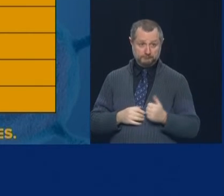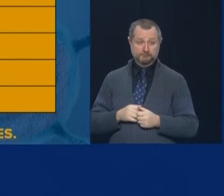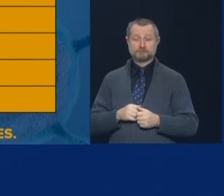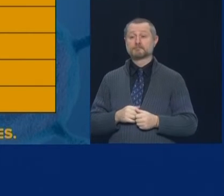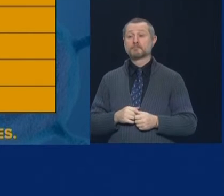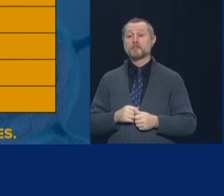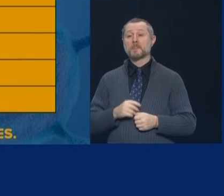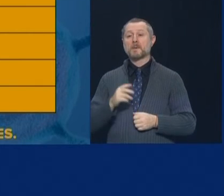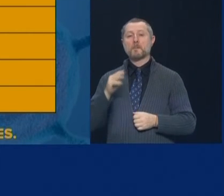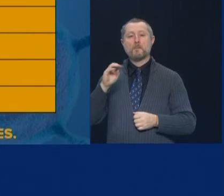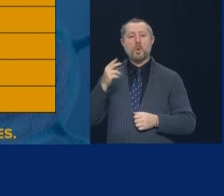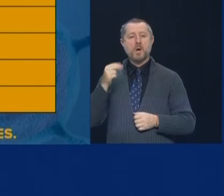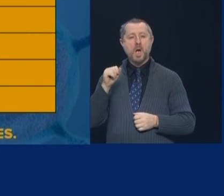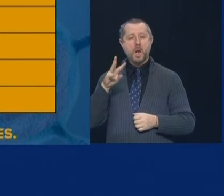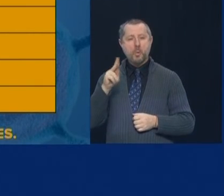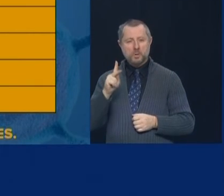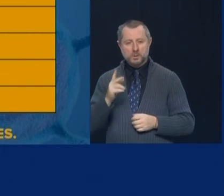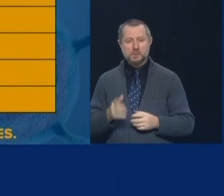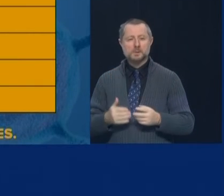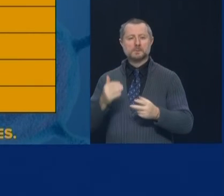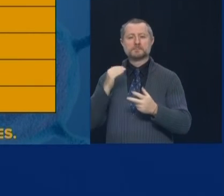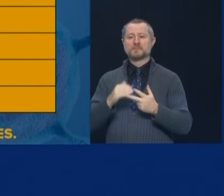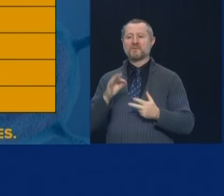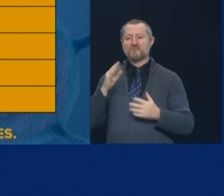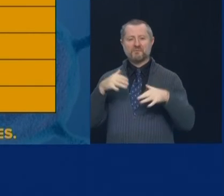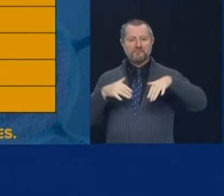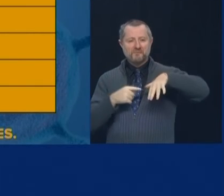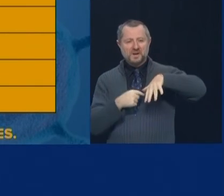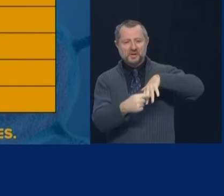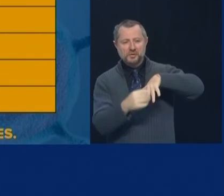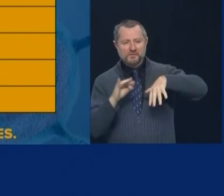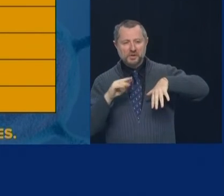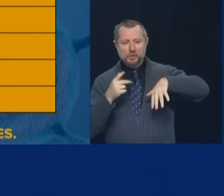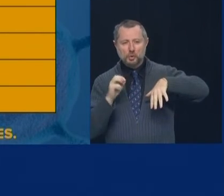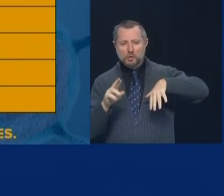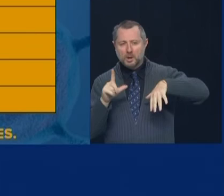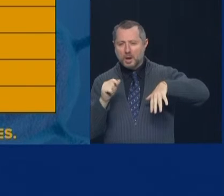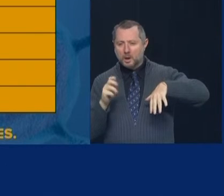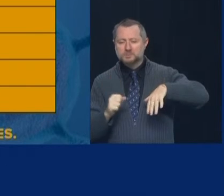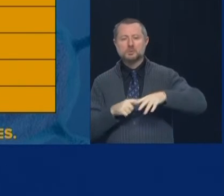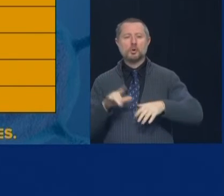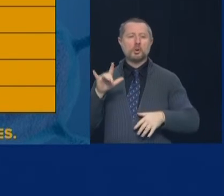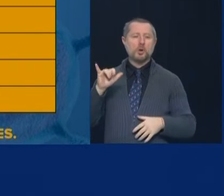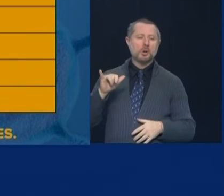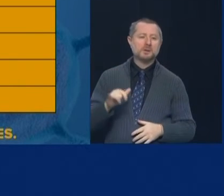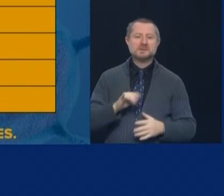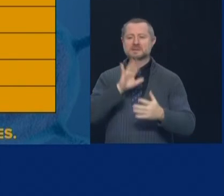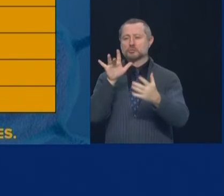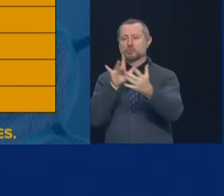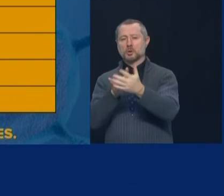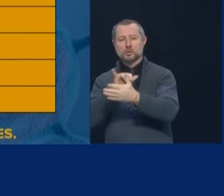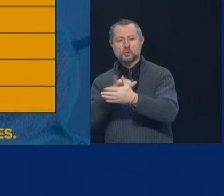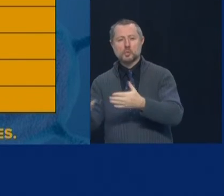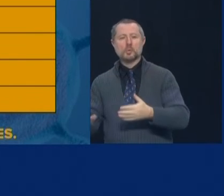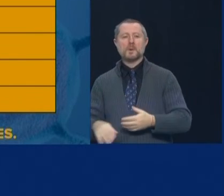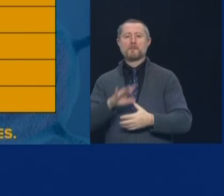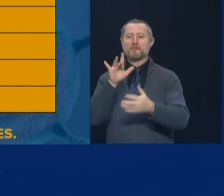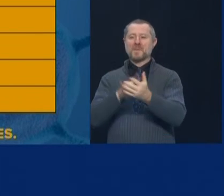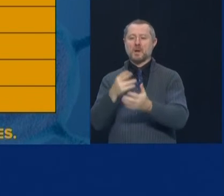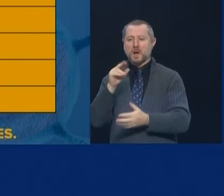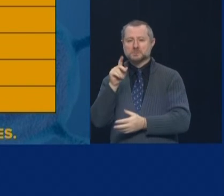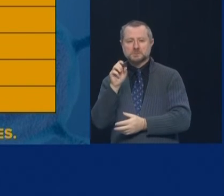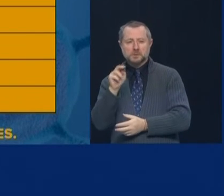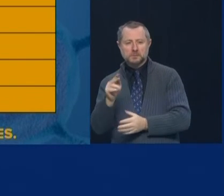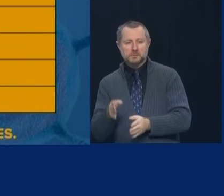Mohawk Valley, then Finger Lakes, then Long Island. Then Central New York, Mid-Hudson, New York City,